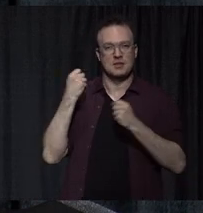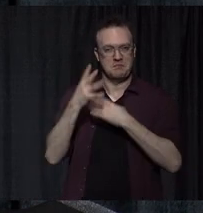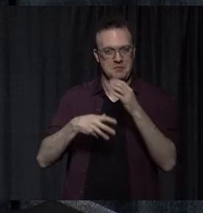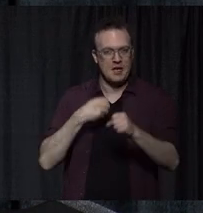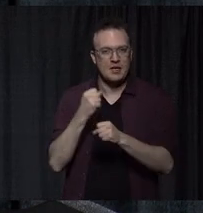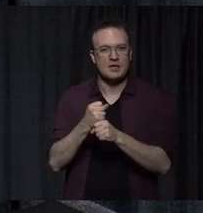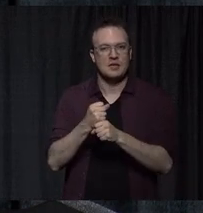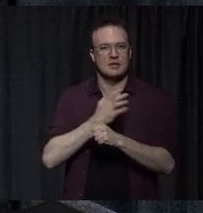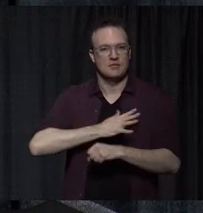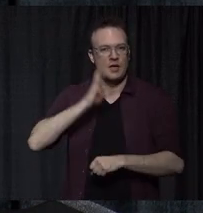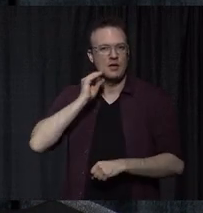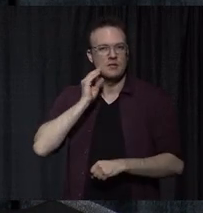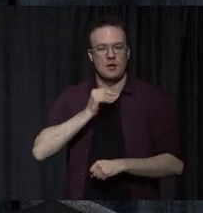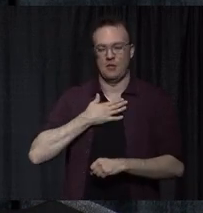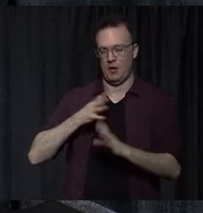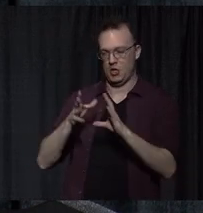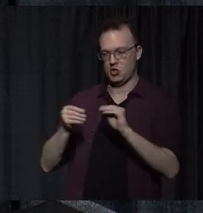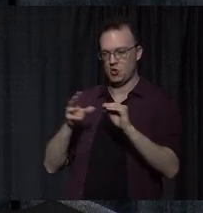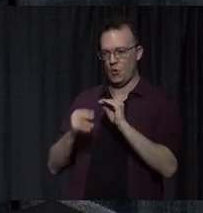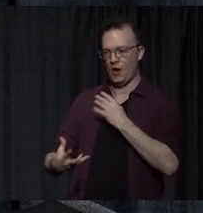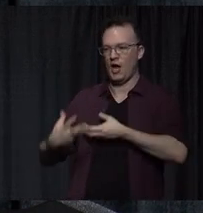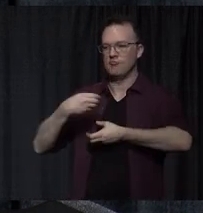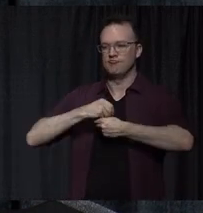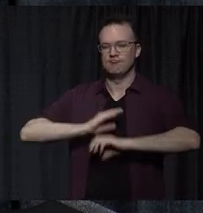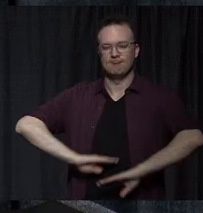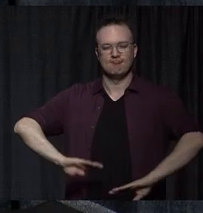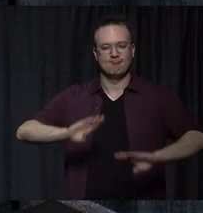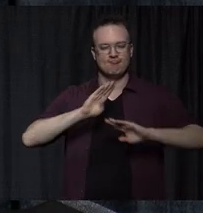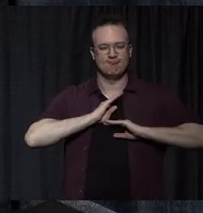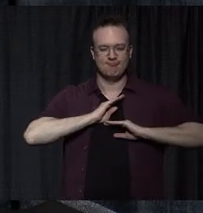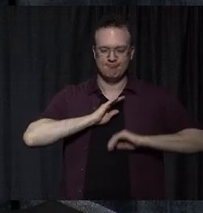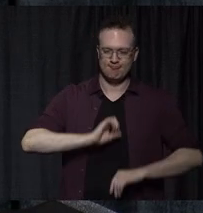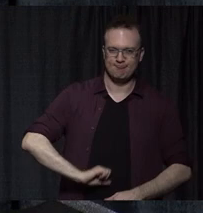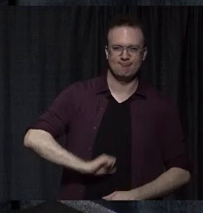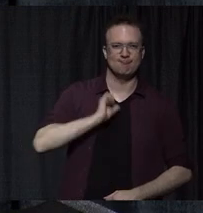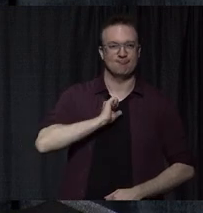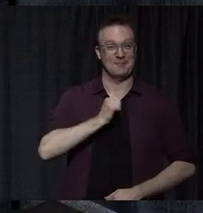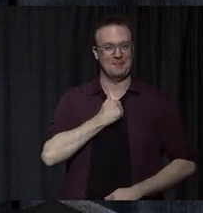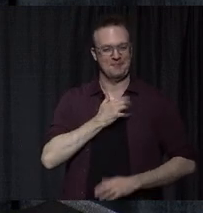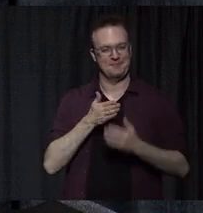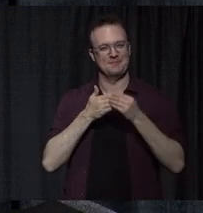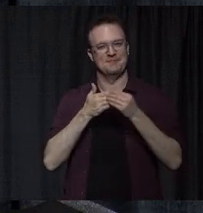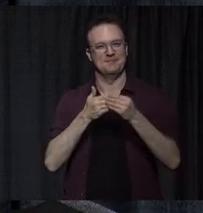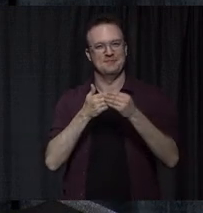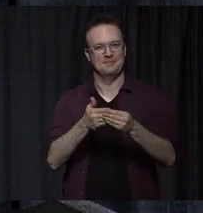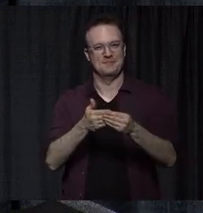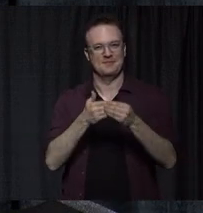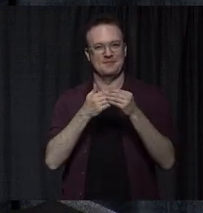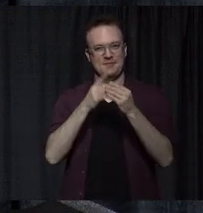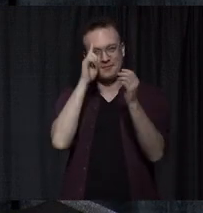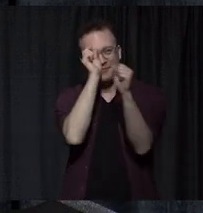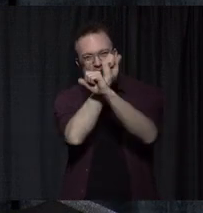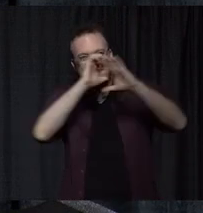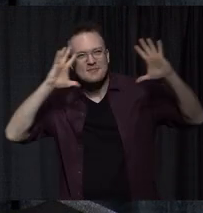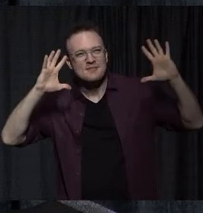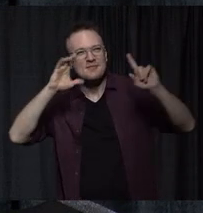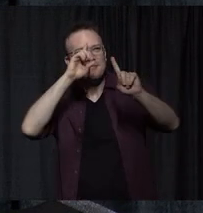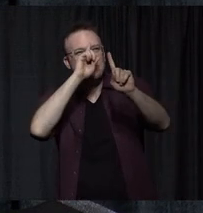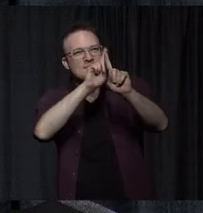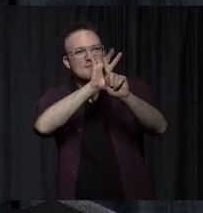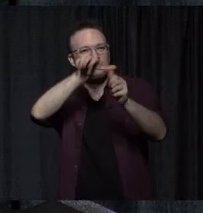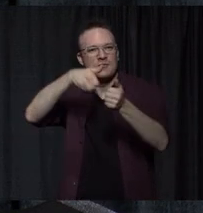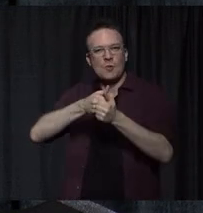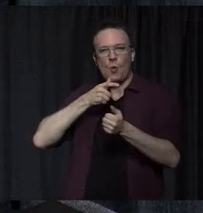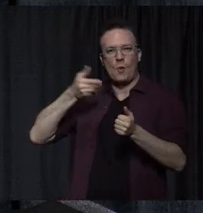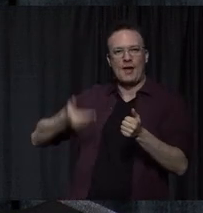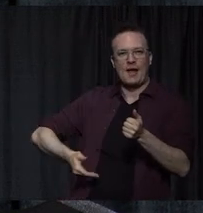my story and develop the confidence to lead as myself, leading with a vision that is informed by who